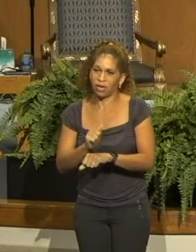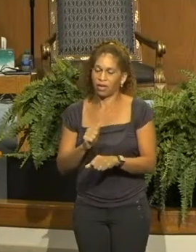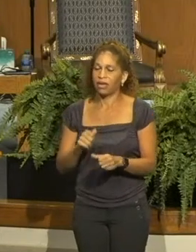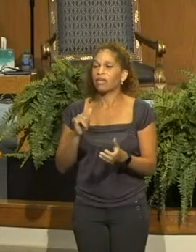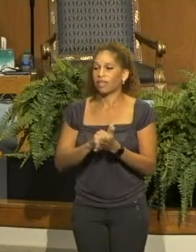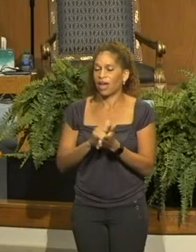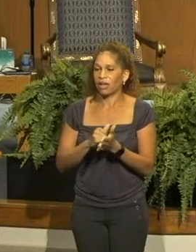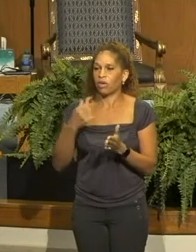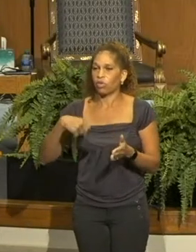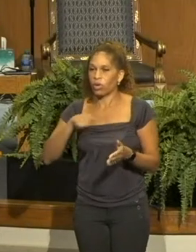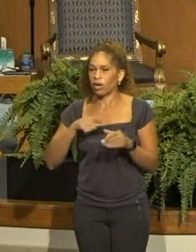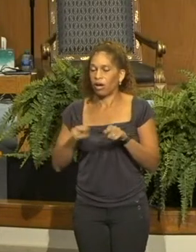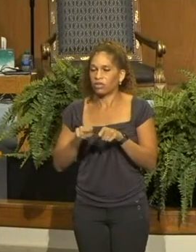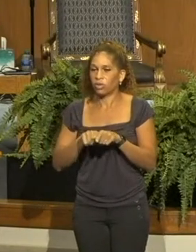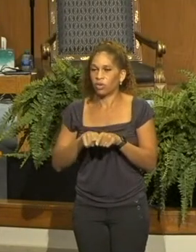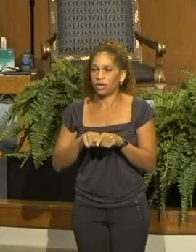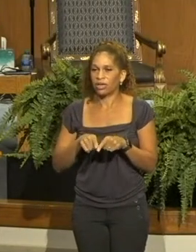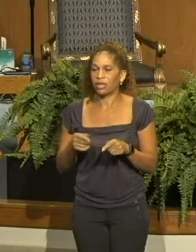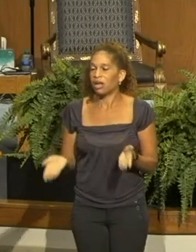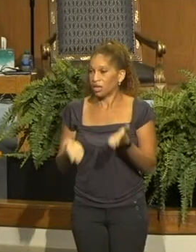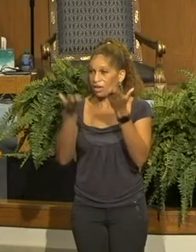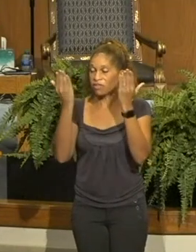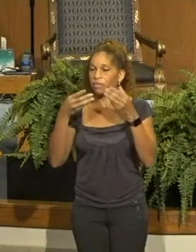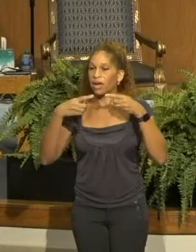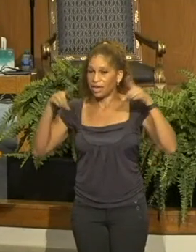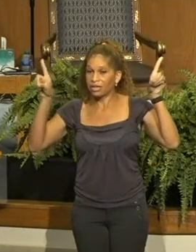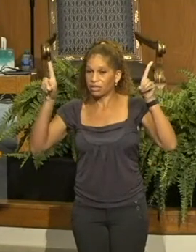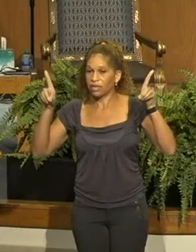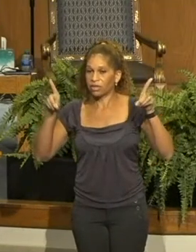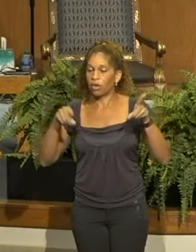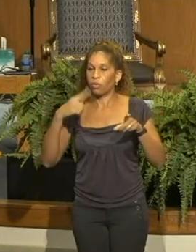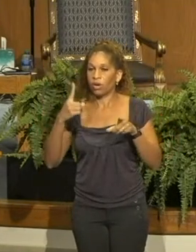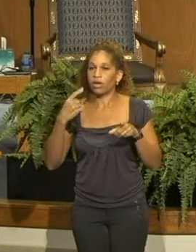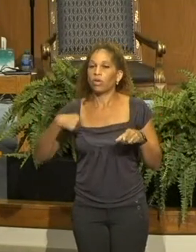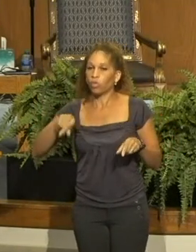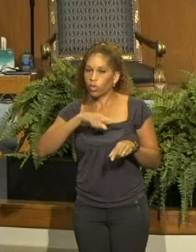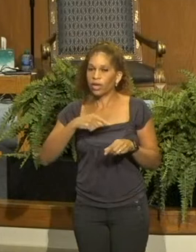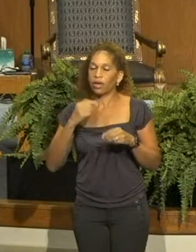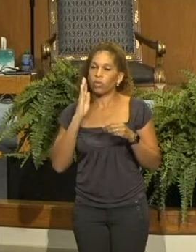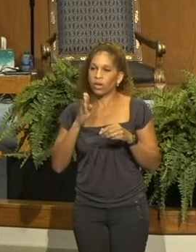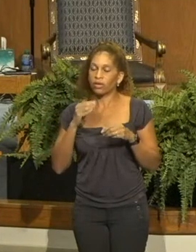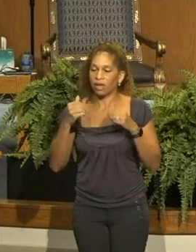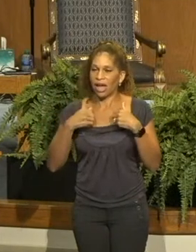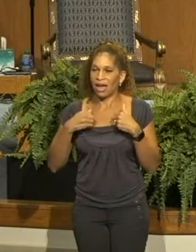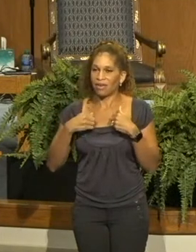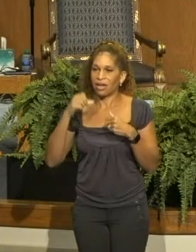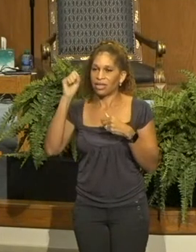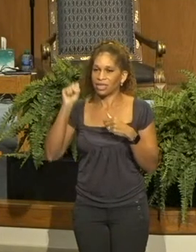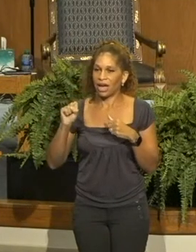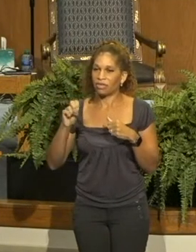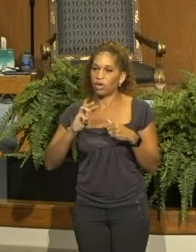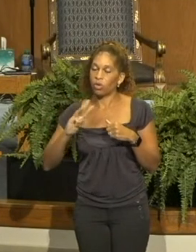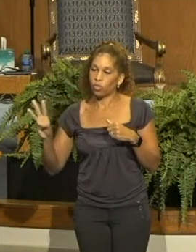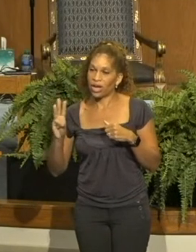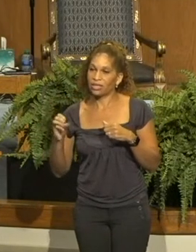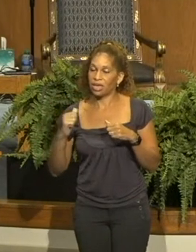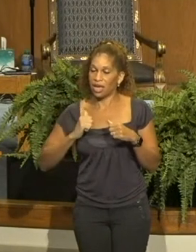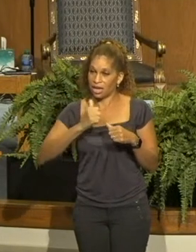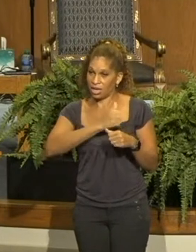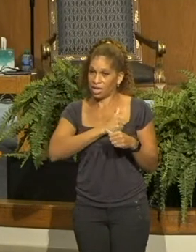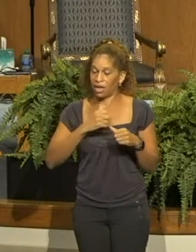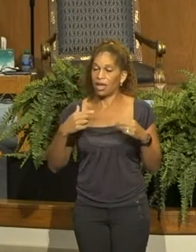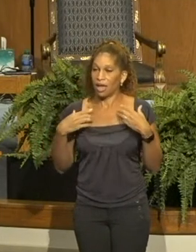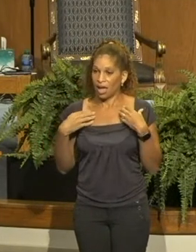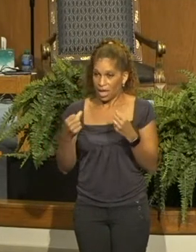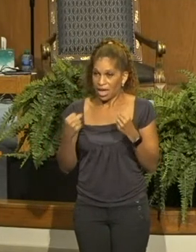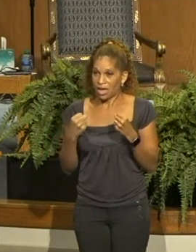thanks. We also want to lift up just a couple of announcements. One, we will have a Southwest Atlanta Neighborly Community Health Fair